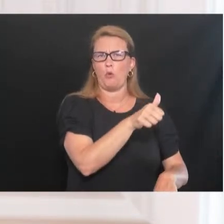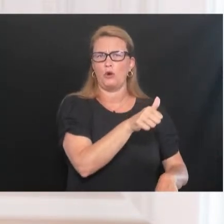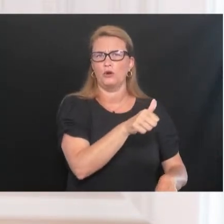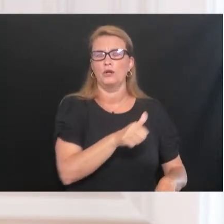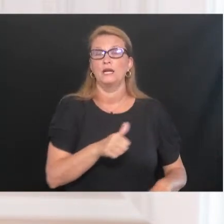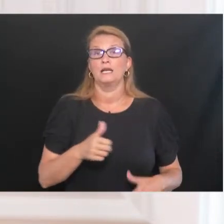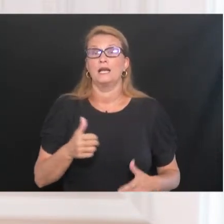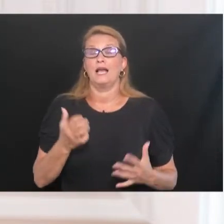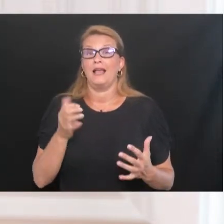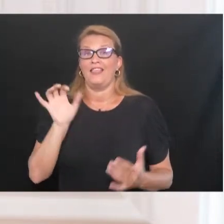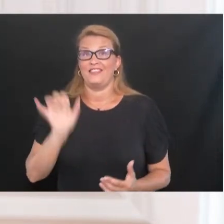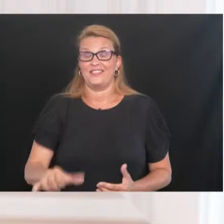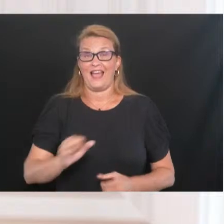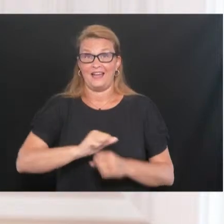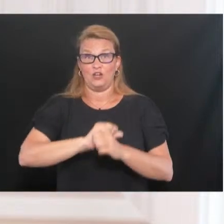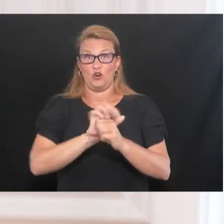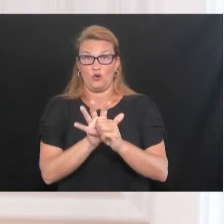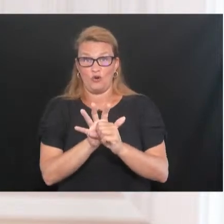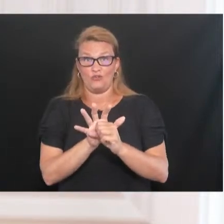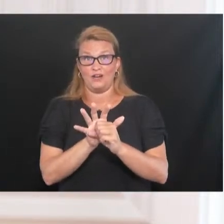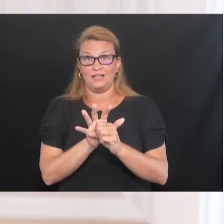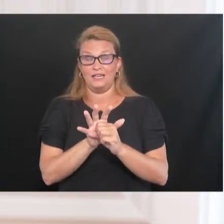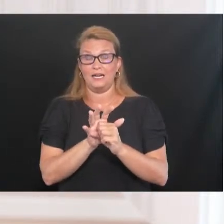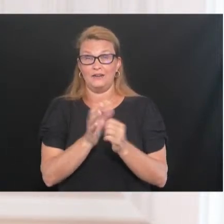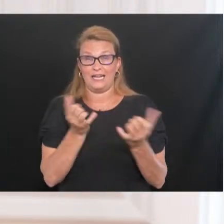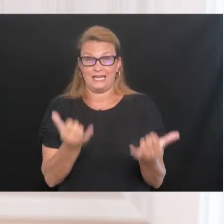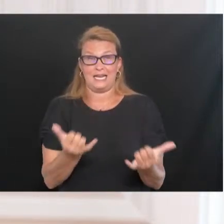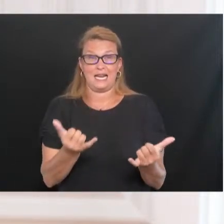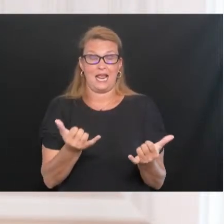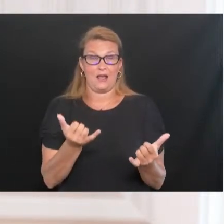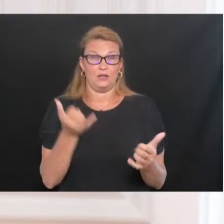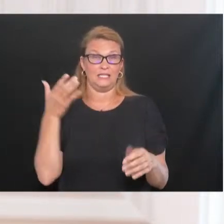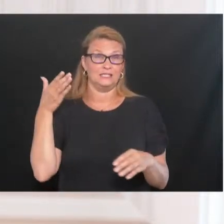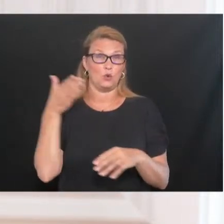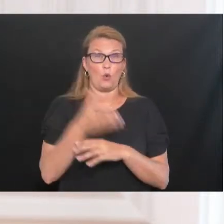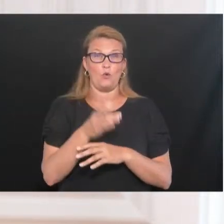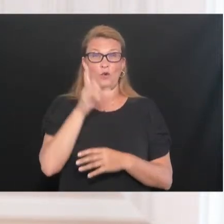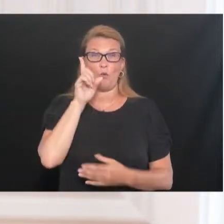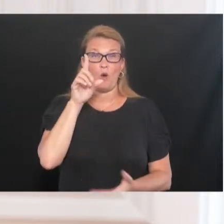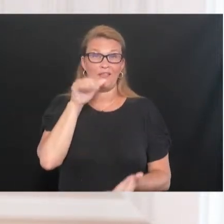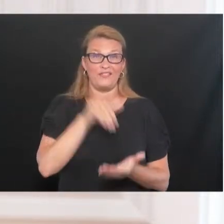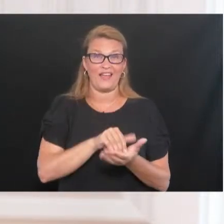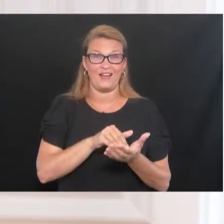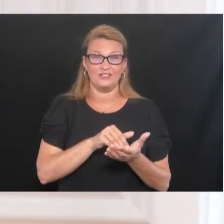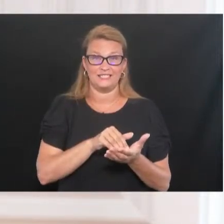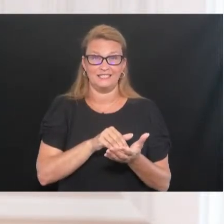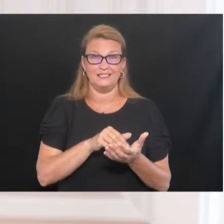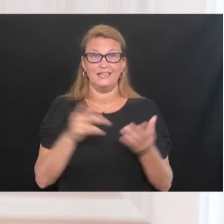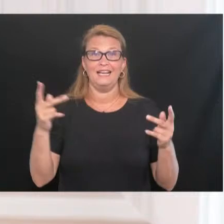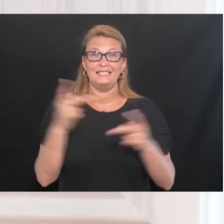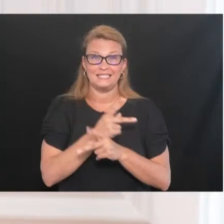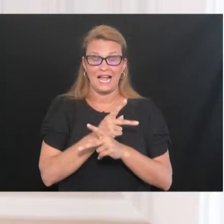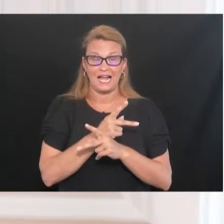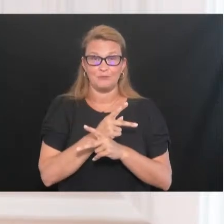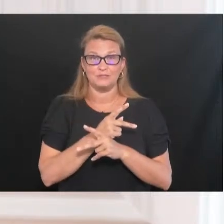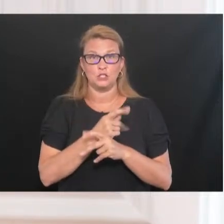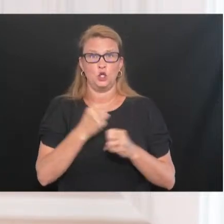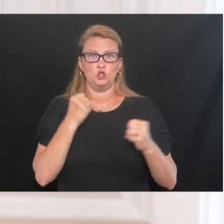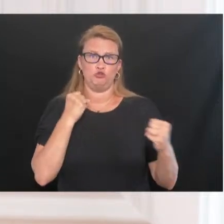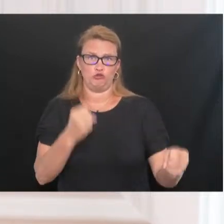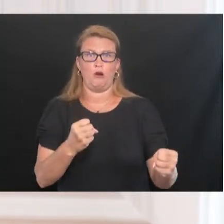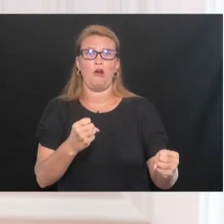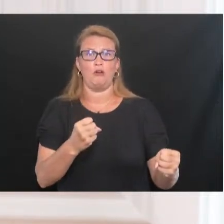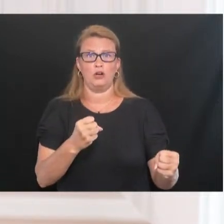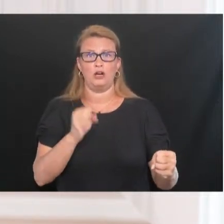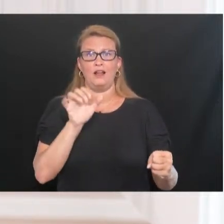is present in over 1,000 times more concentration in the airways of people than the first